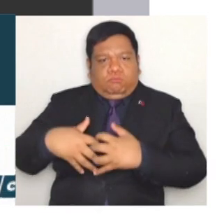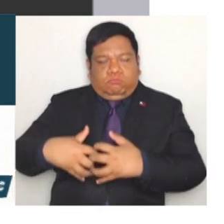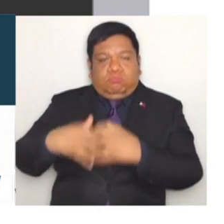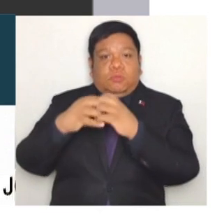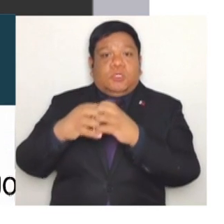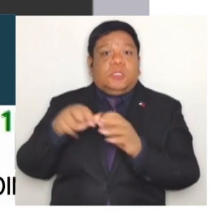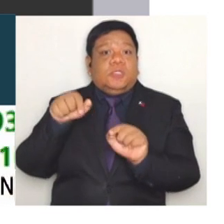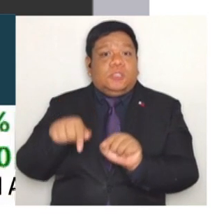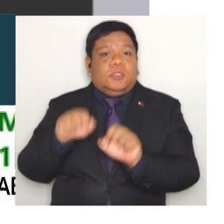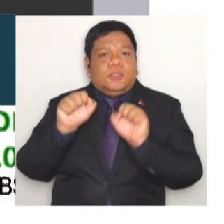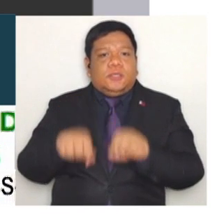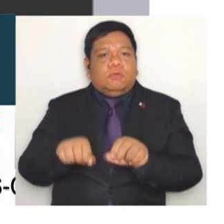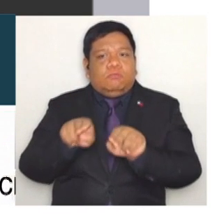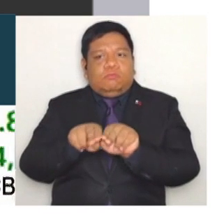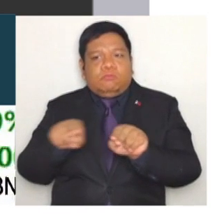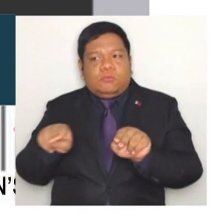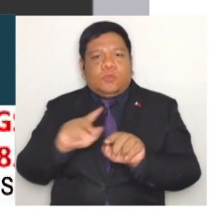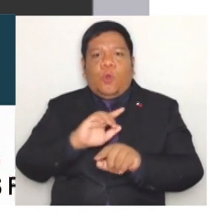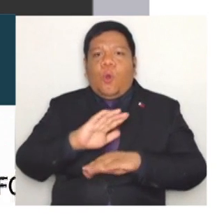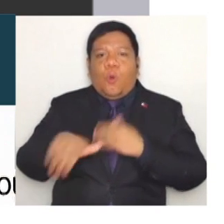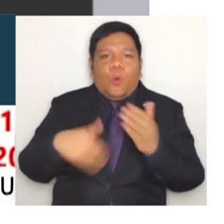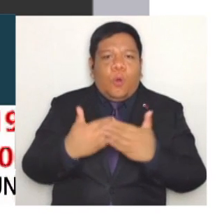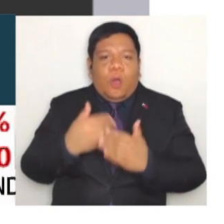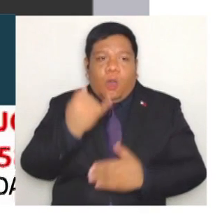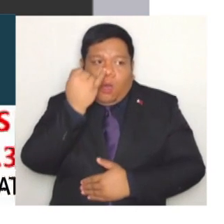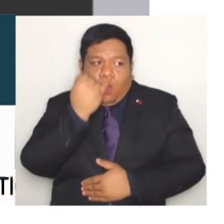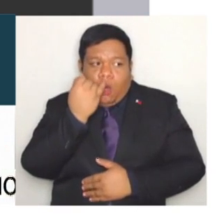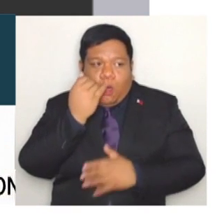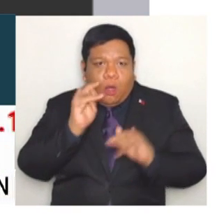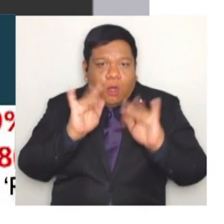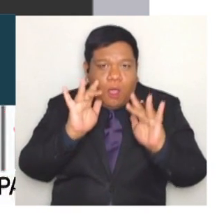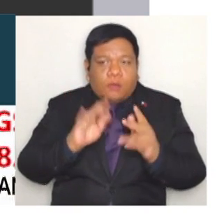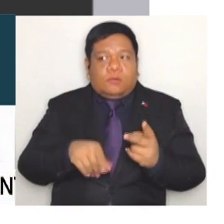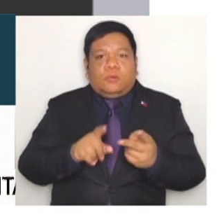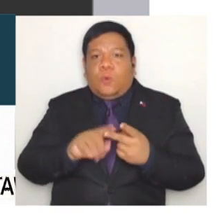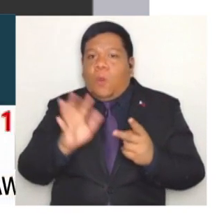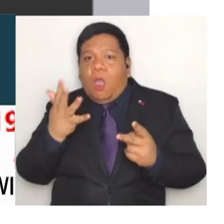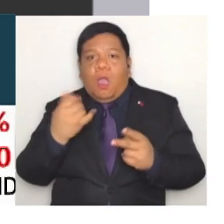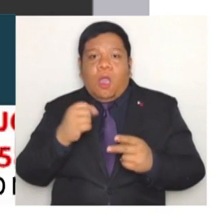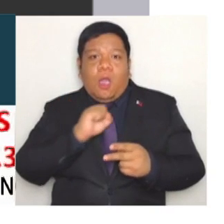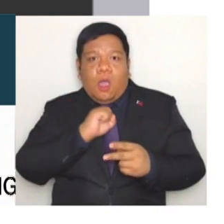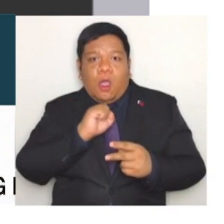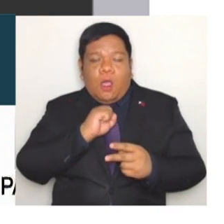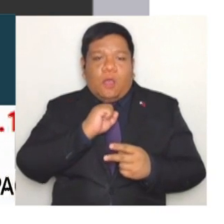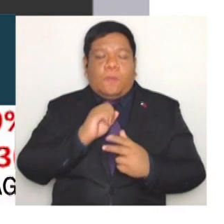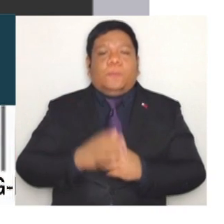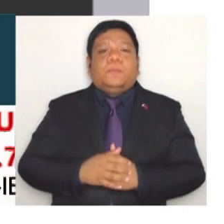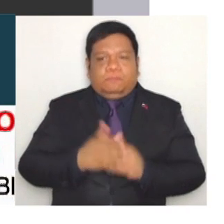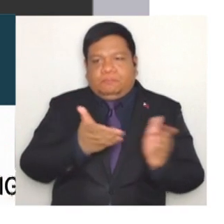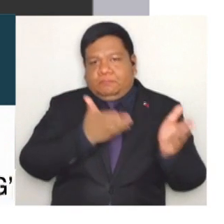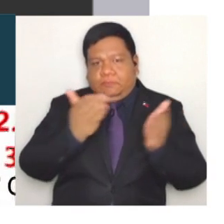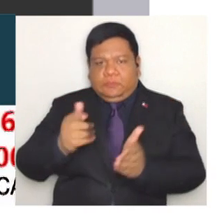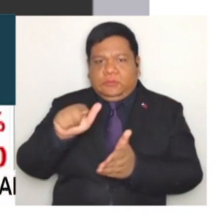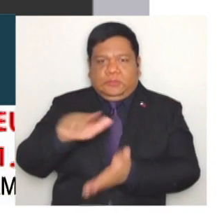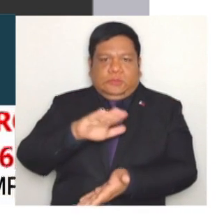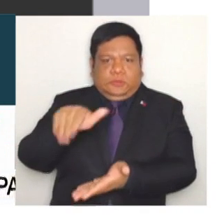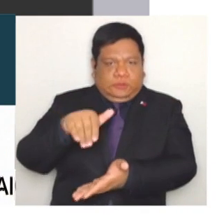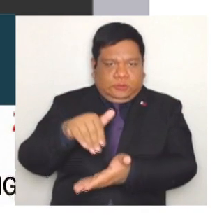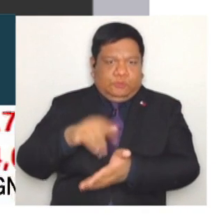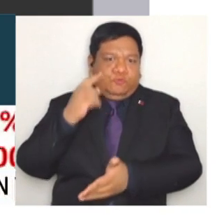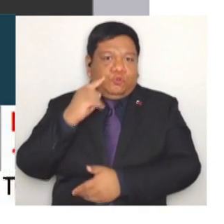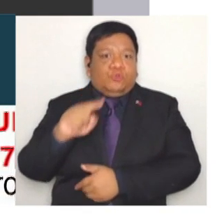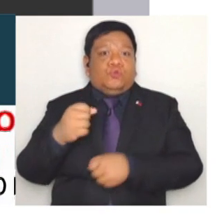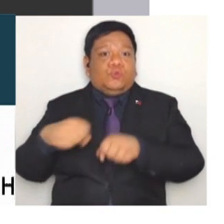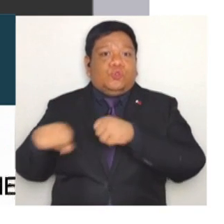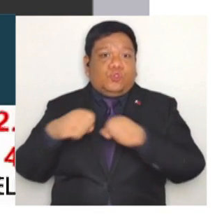the asymptomatic, yung mild, and may perhaps moderate, para yung mga hospital